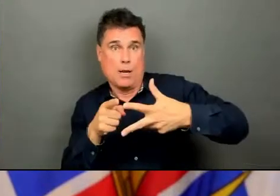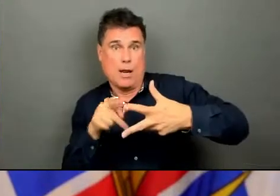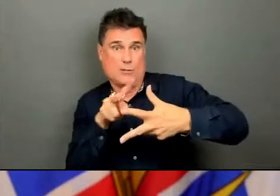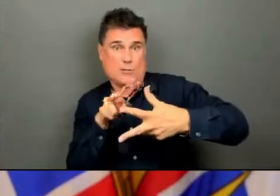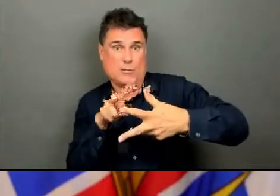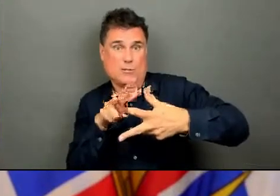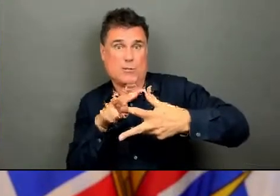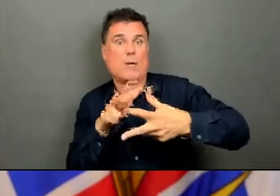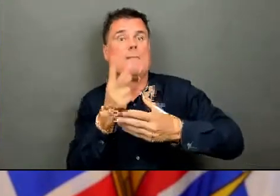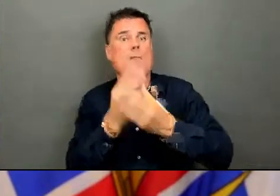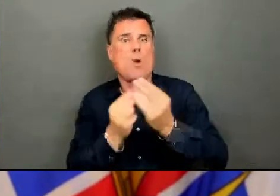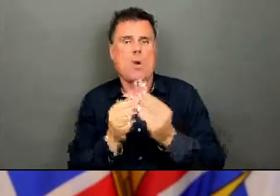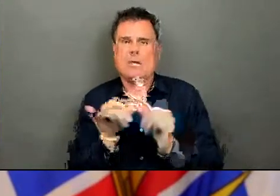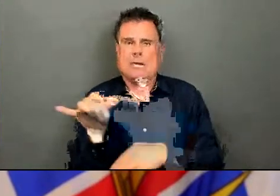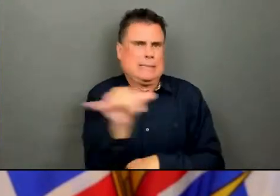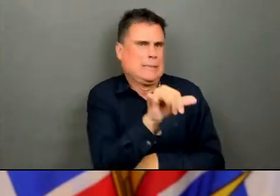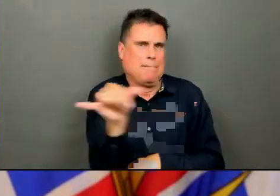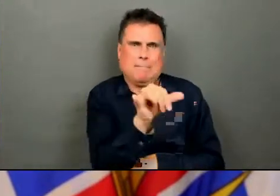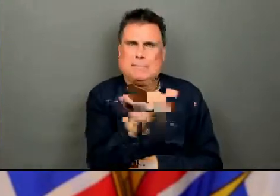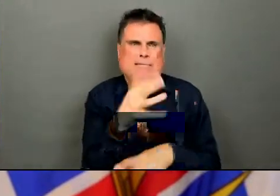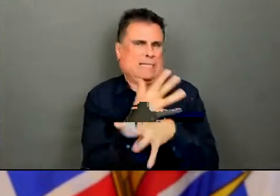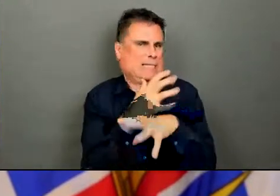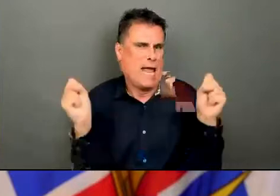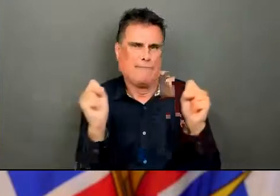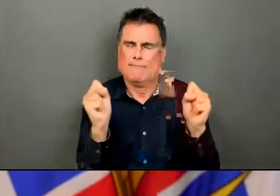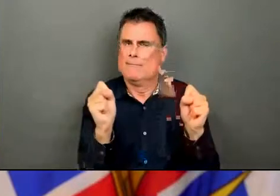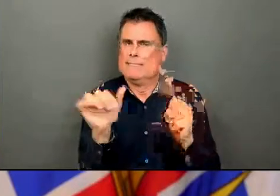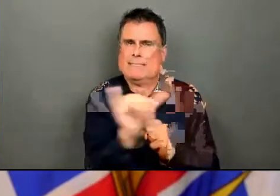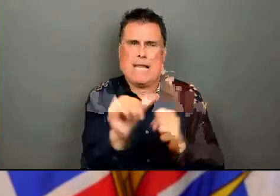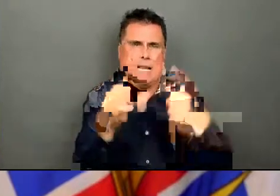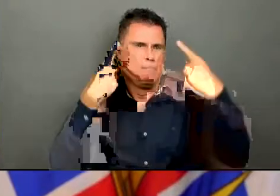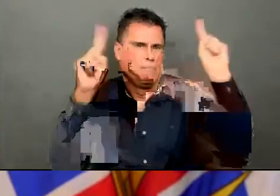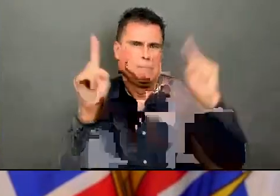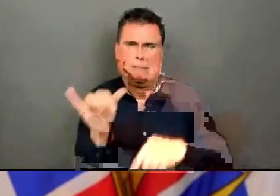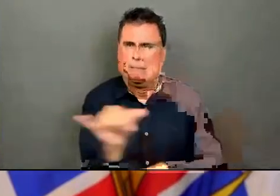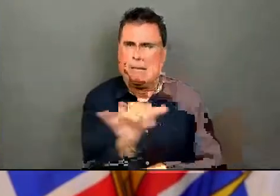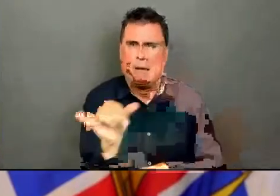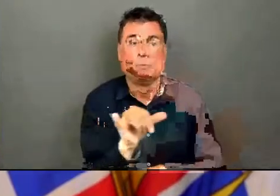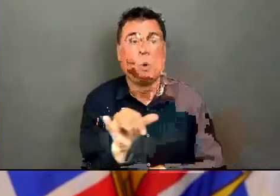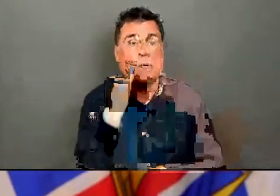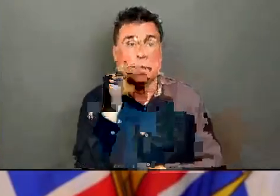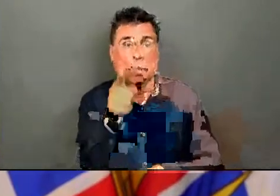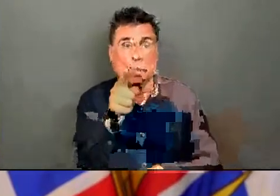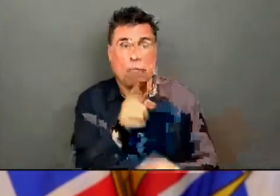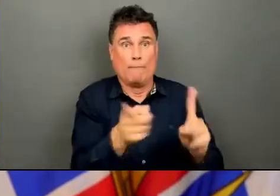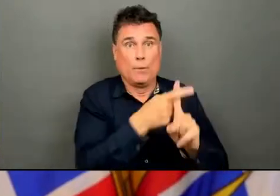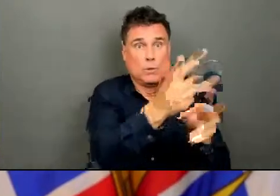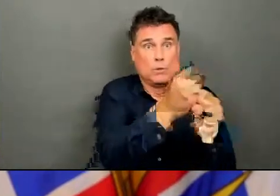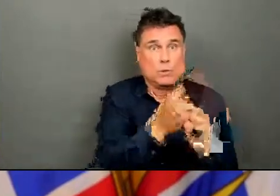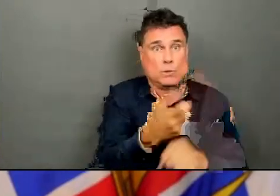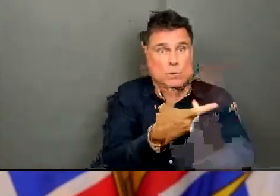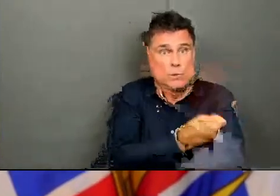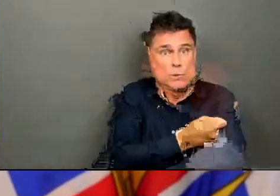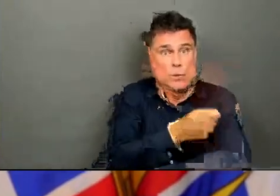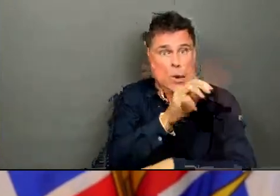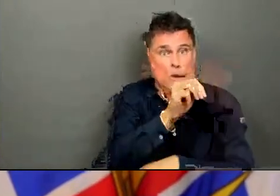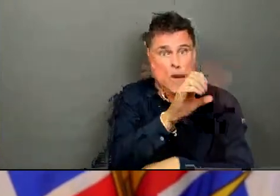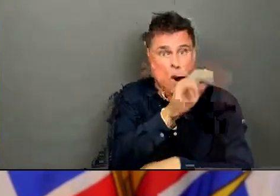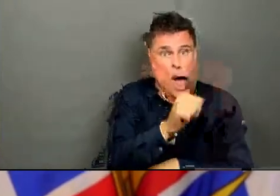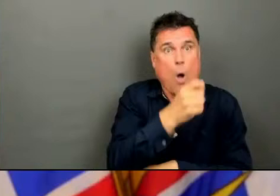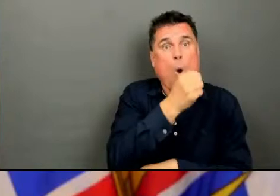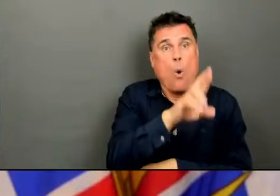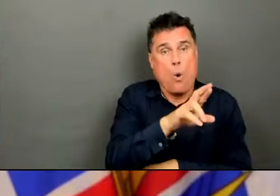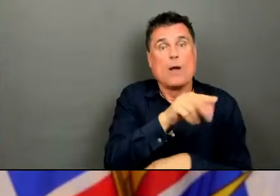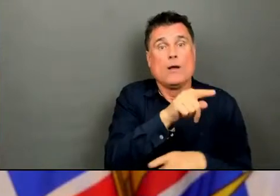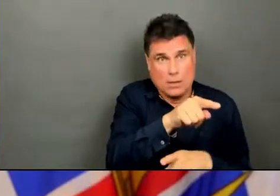both equally safe and effective. If you receive the mRNA vaccine for your first dose, you will